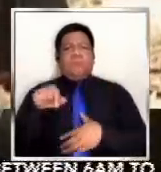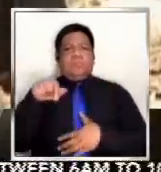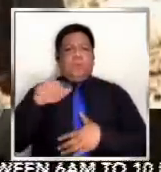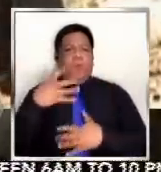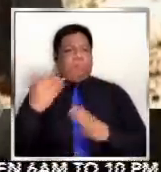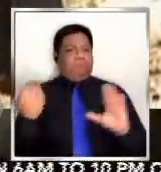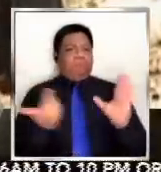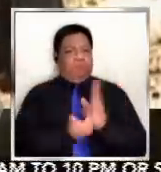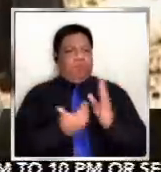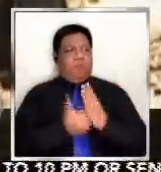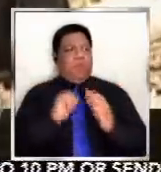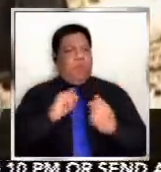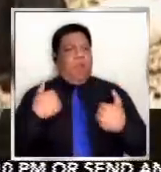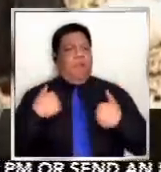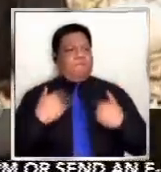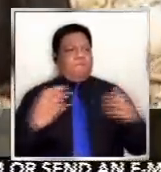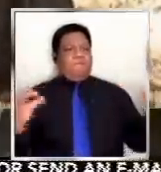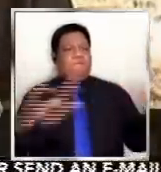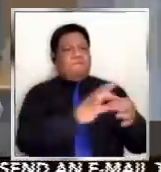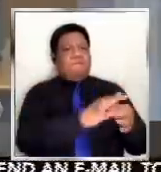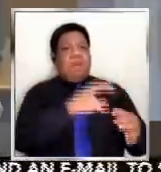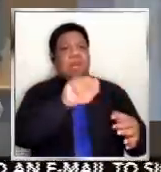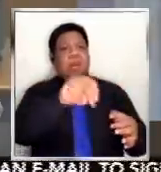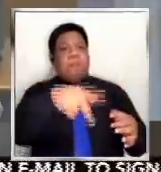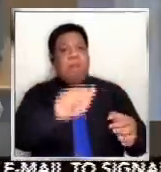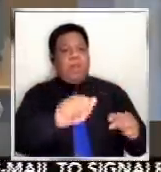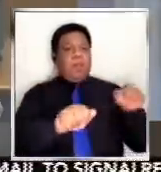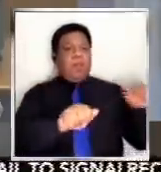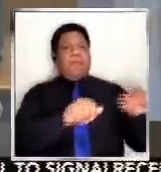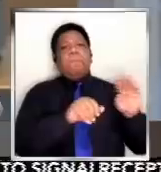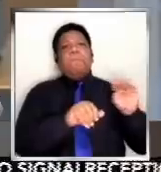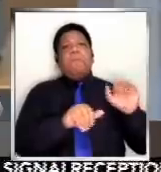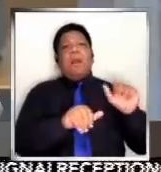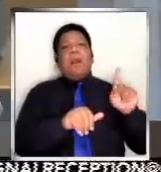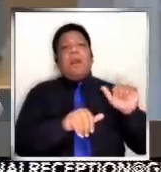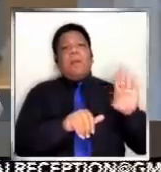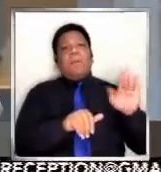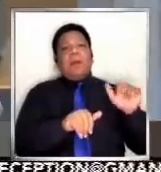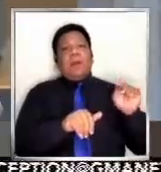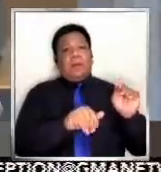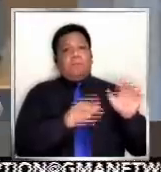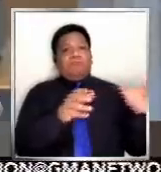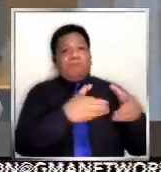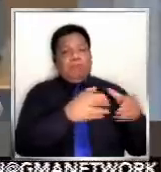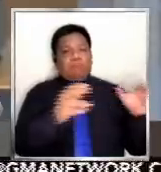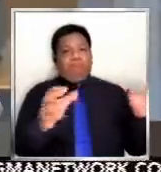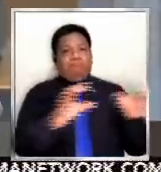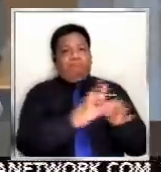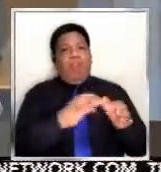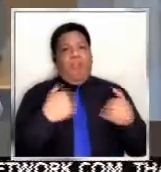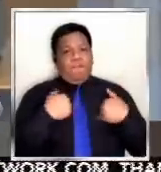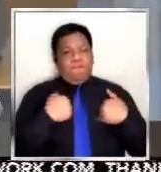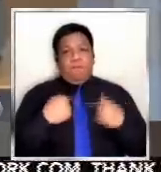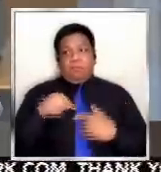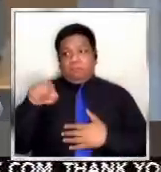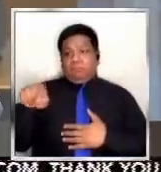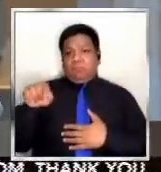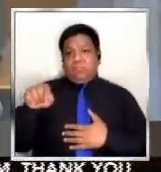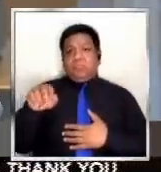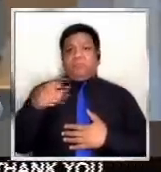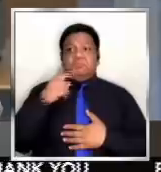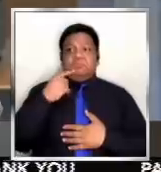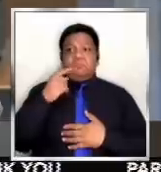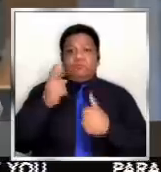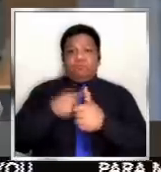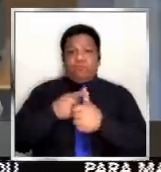umano ng Makabayan Block sa NPA. You cannot be recruited to the NPA, to the Communist Party, if you are not recruited into the underground